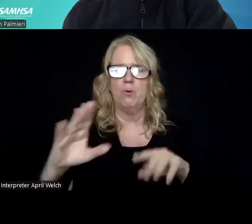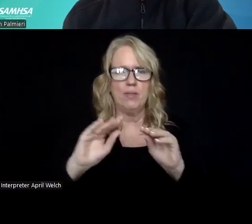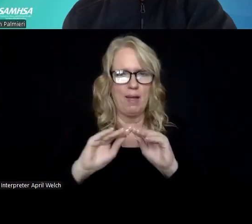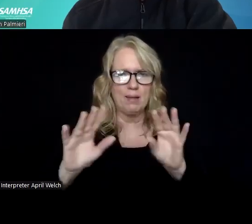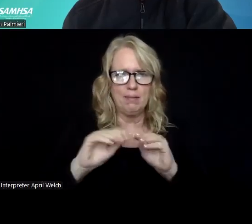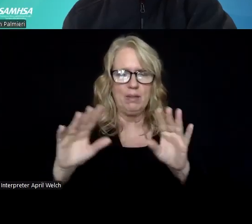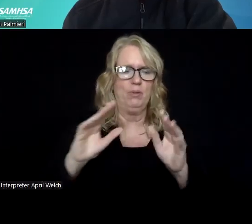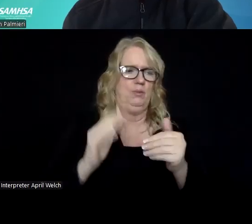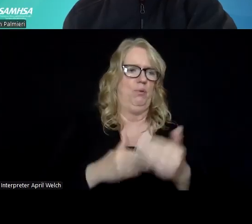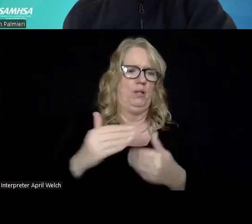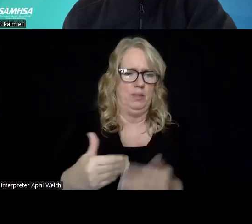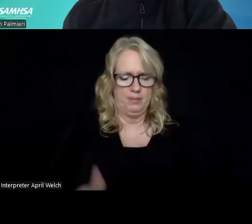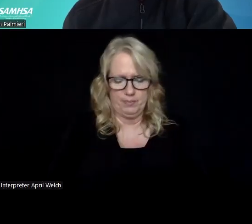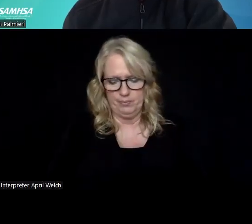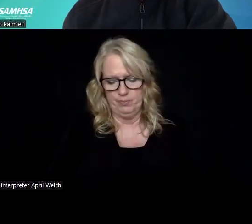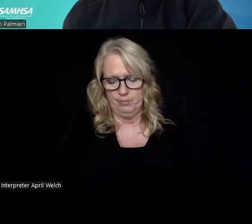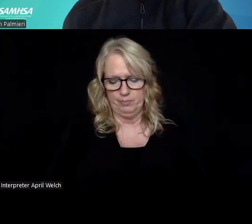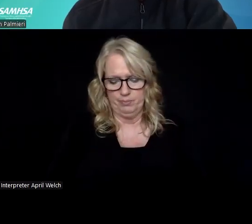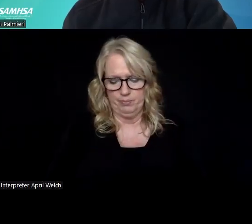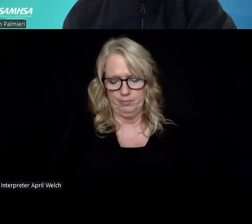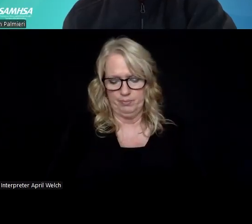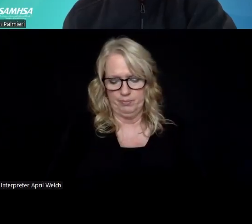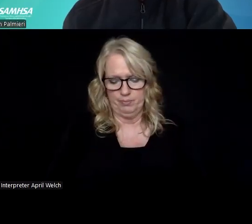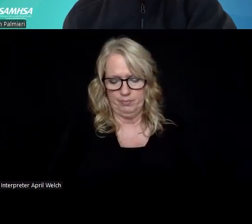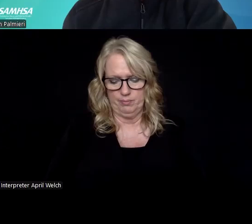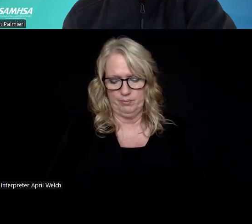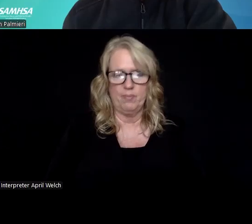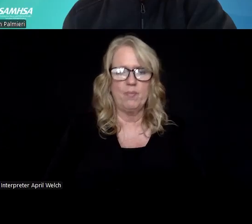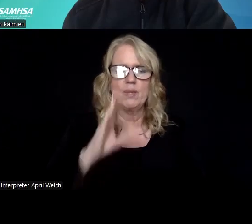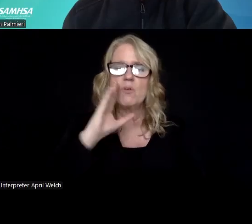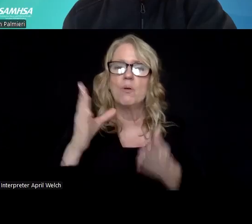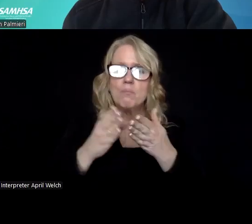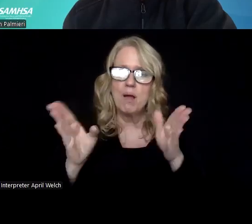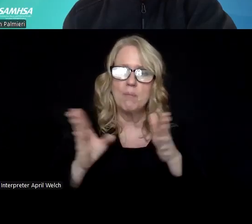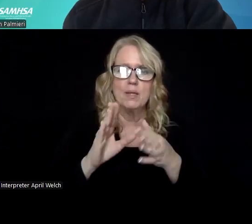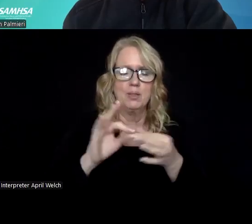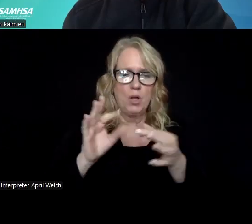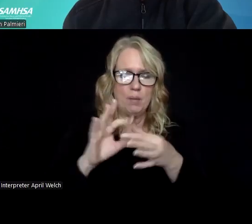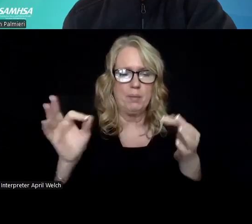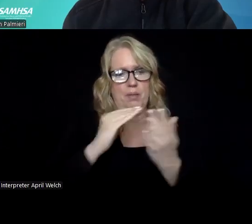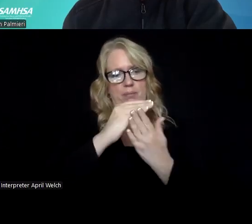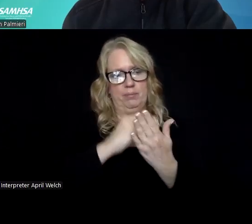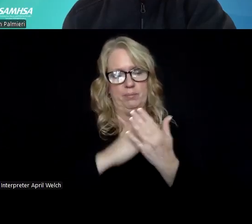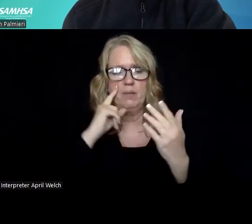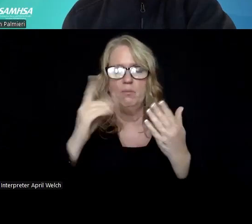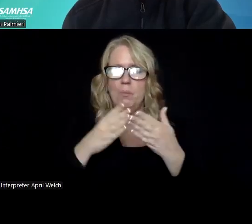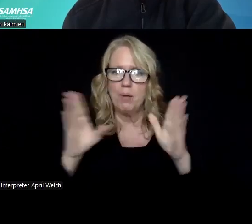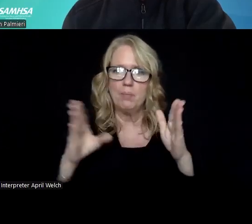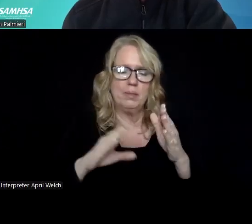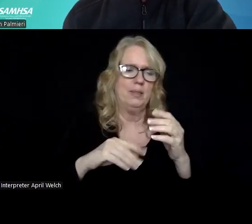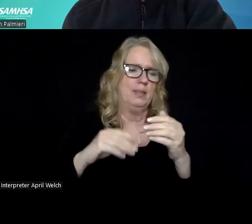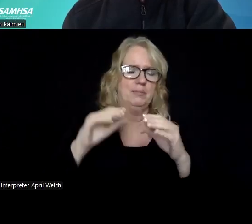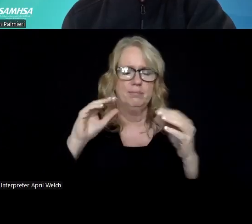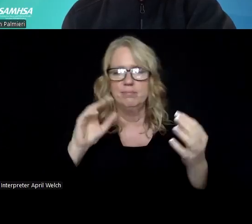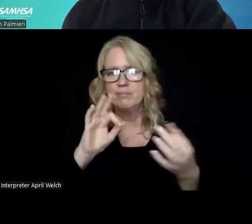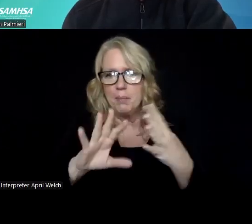process. But the definitions document is almost ready for public comment. We've talked about posting this for public input and public comment. And so